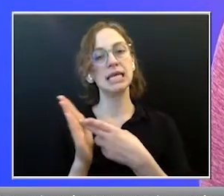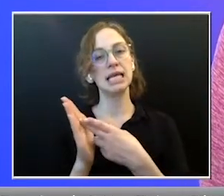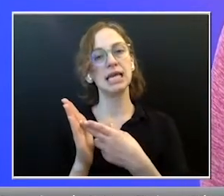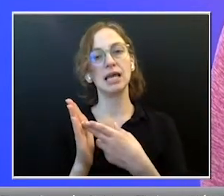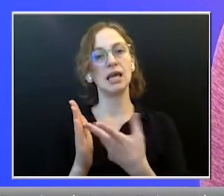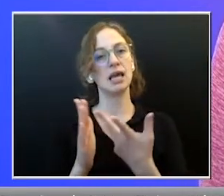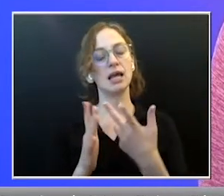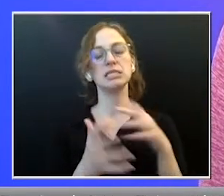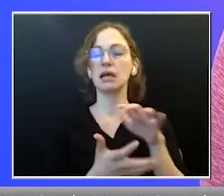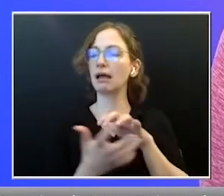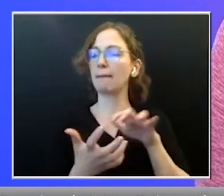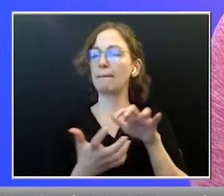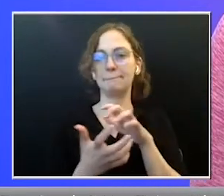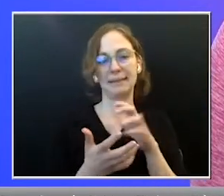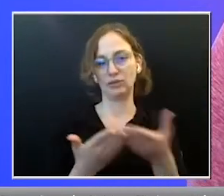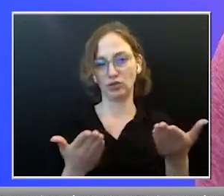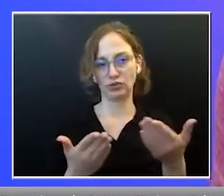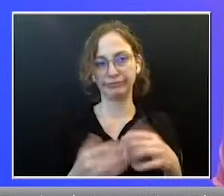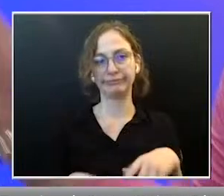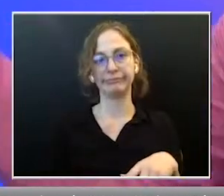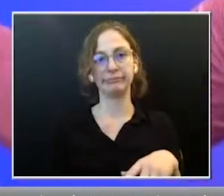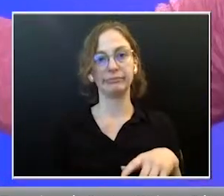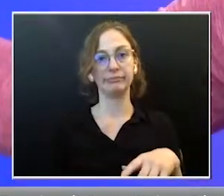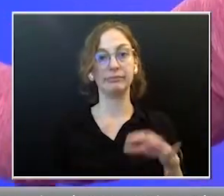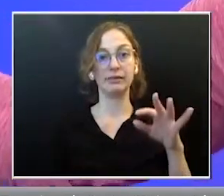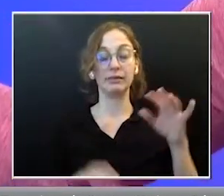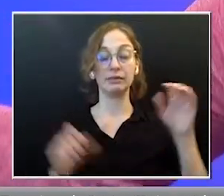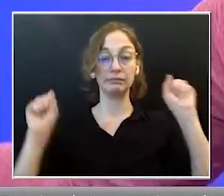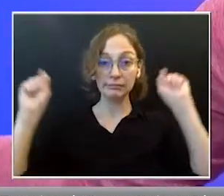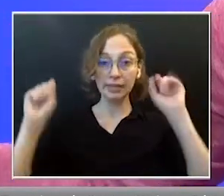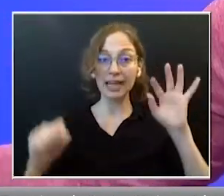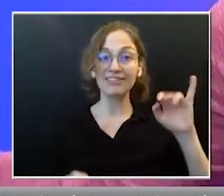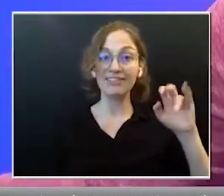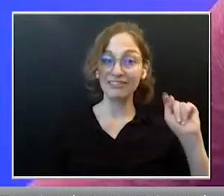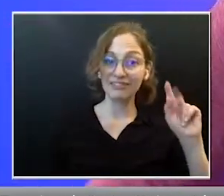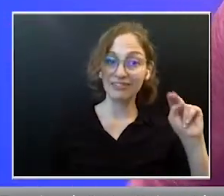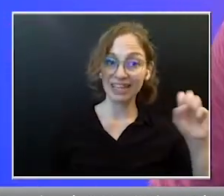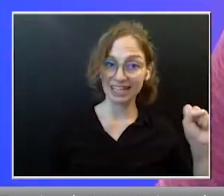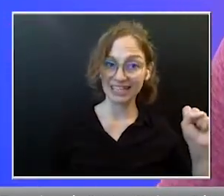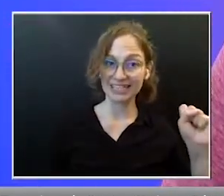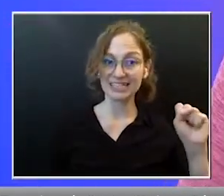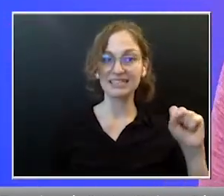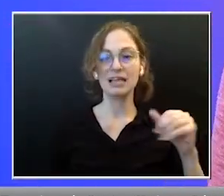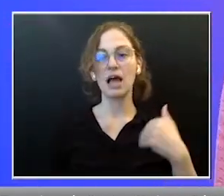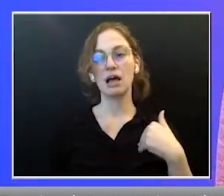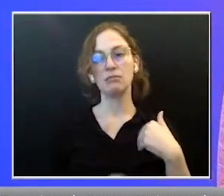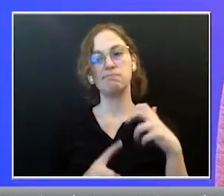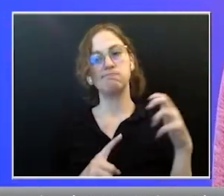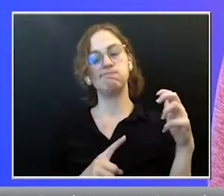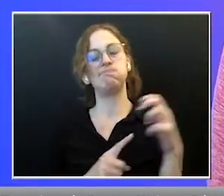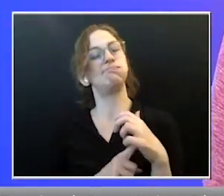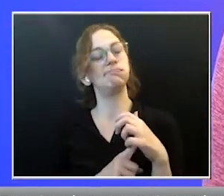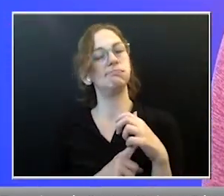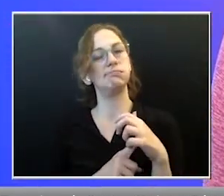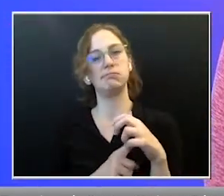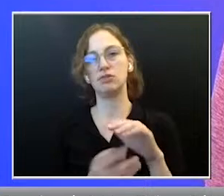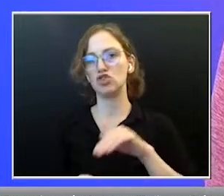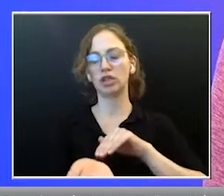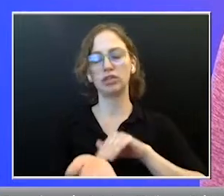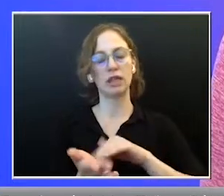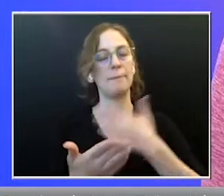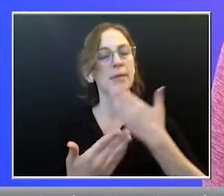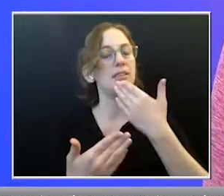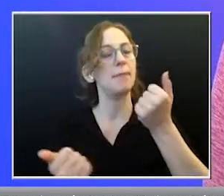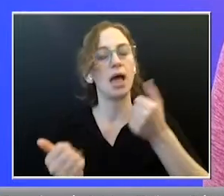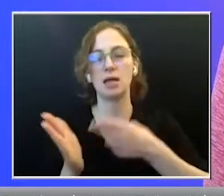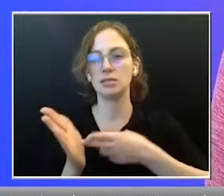of things. It's fitness. It was having the best doctors around, truly, and all of my doctors